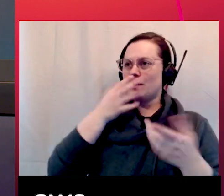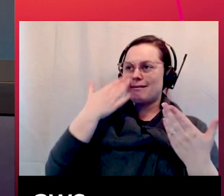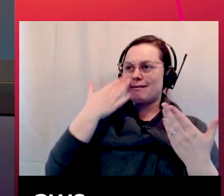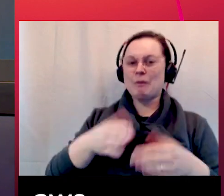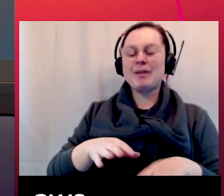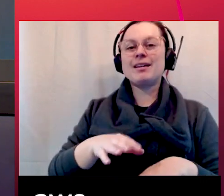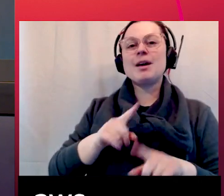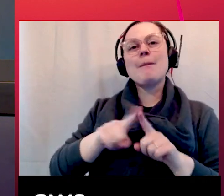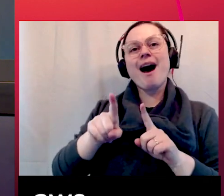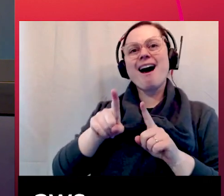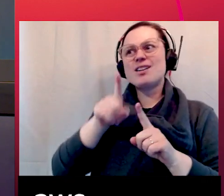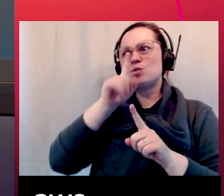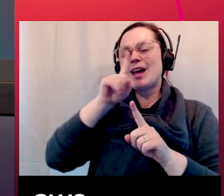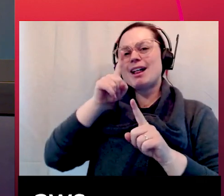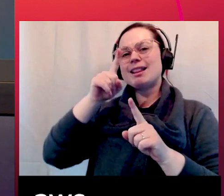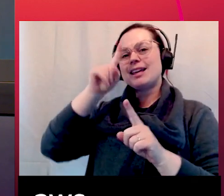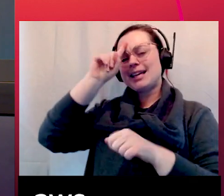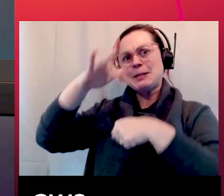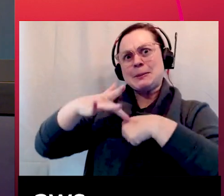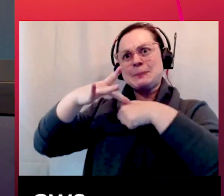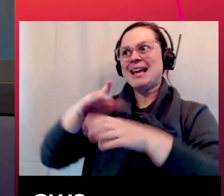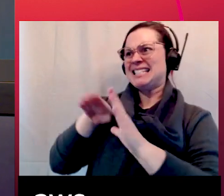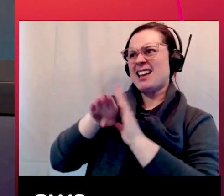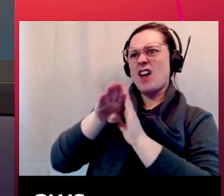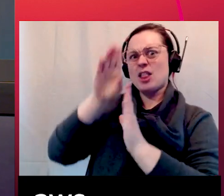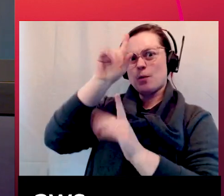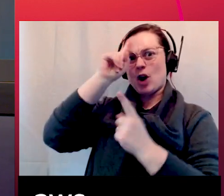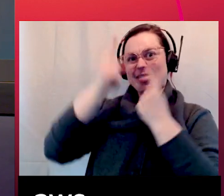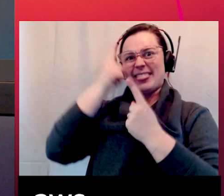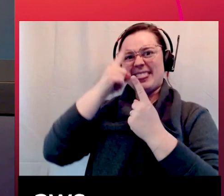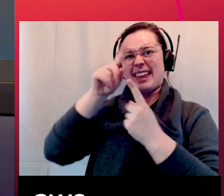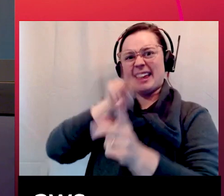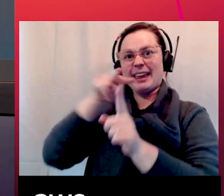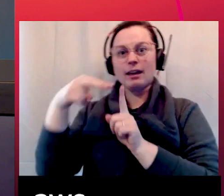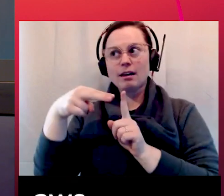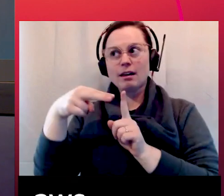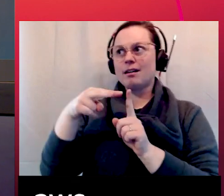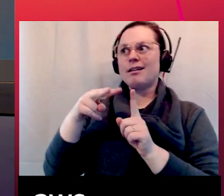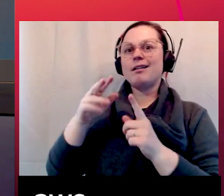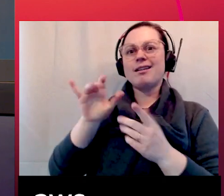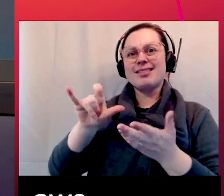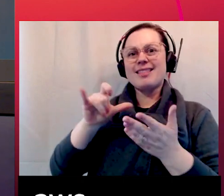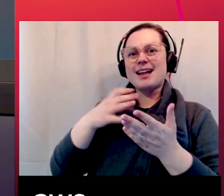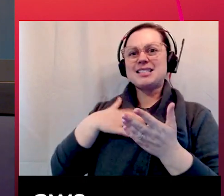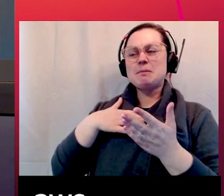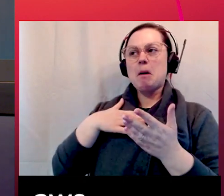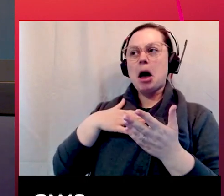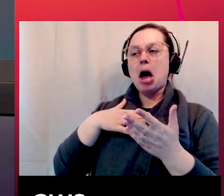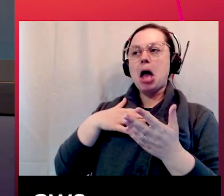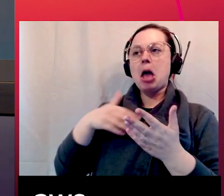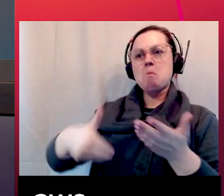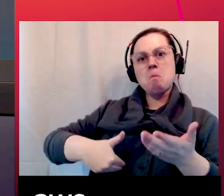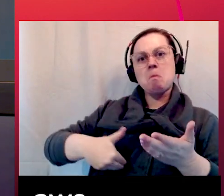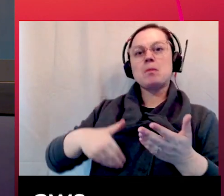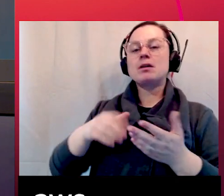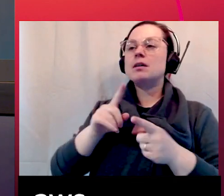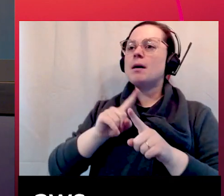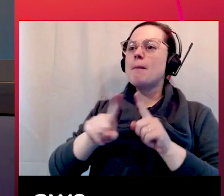kind of thinking to me when I look at it. Yeah. What drives those decisions for you all to make